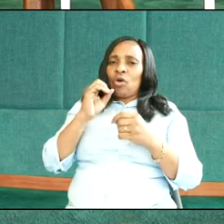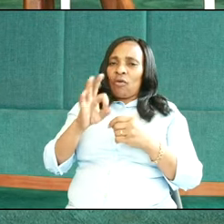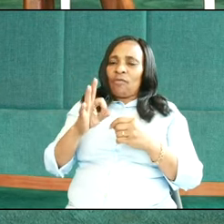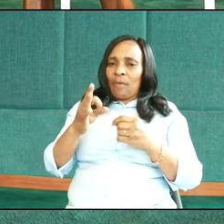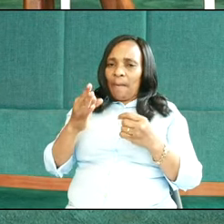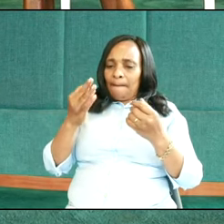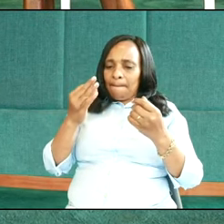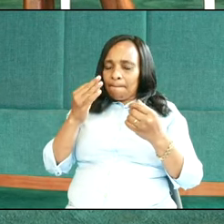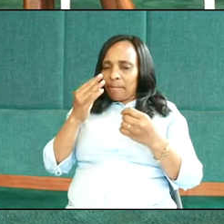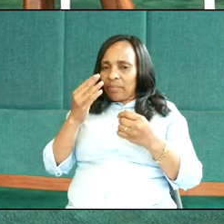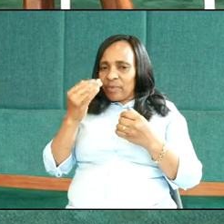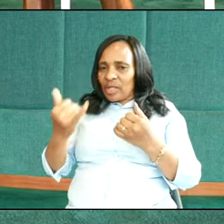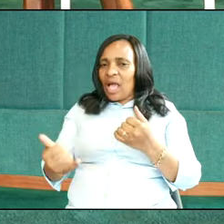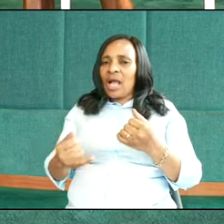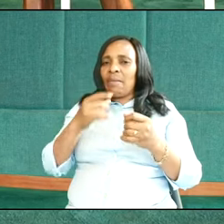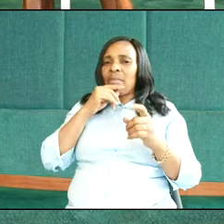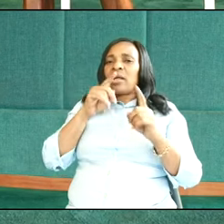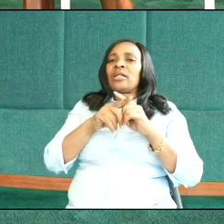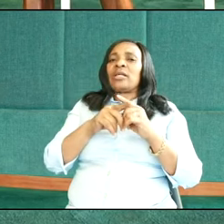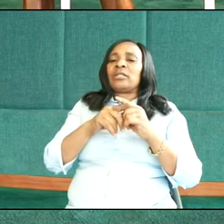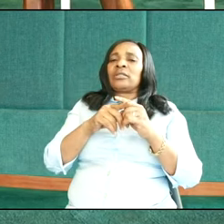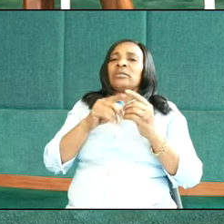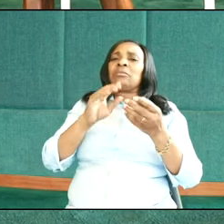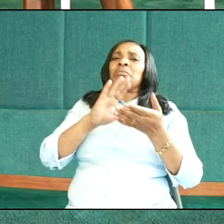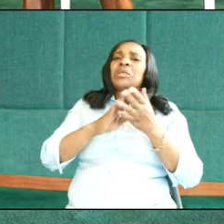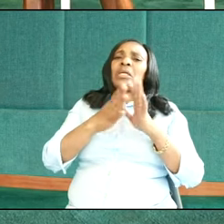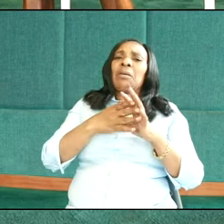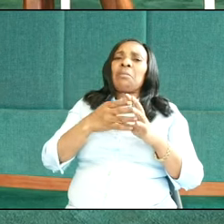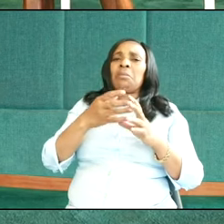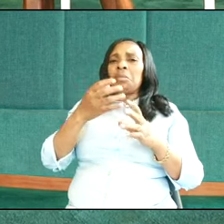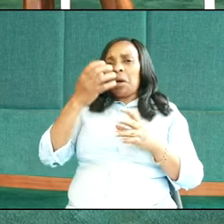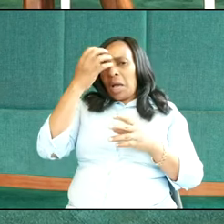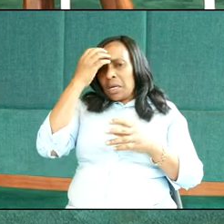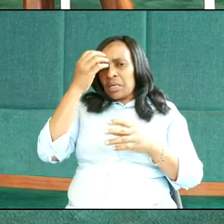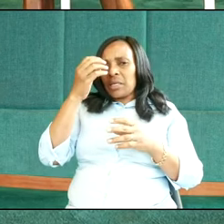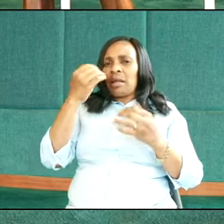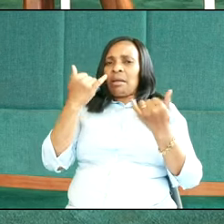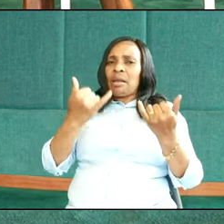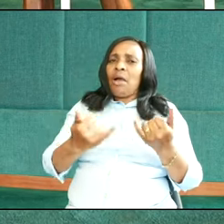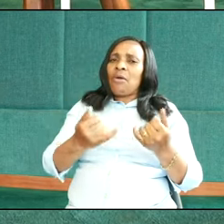younger sibling, you know, even him, he gets angry. Now imagine this. You're the king.